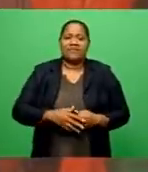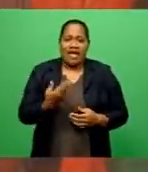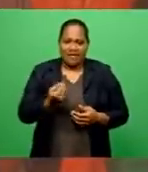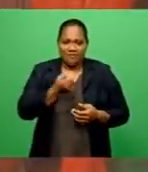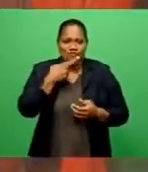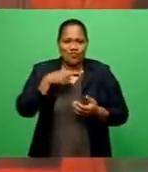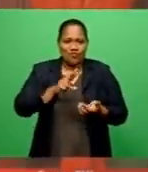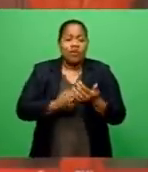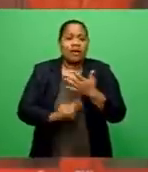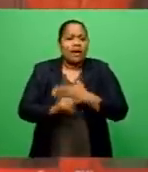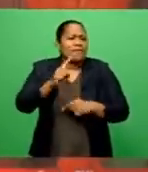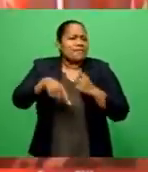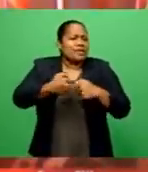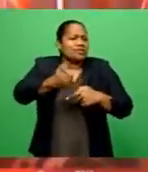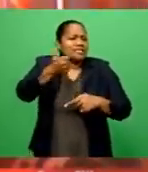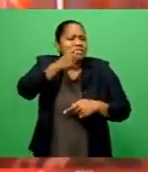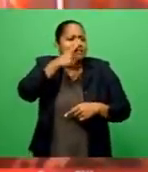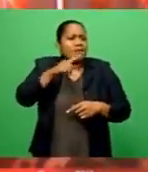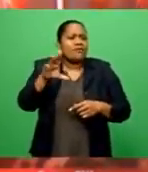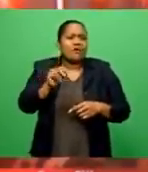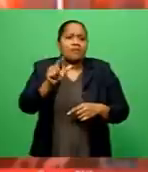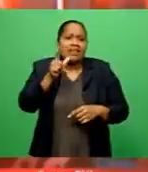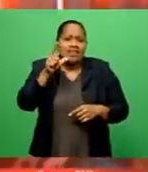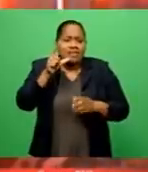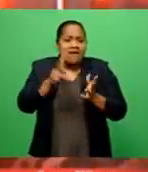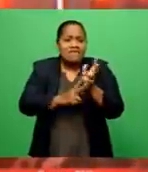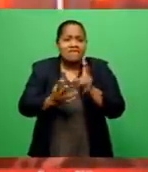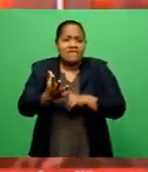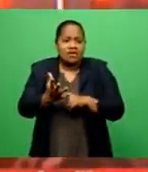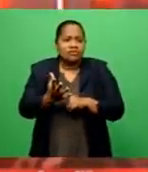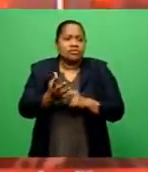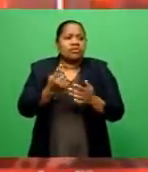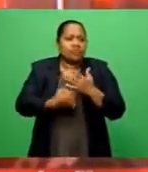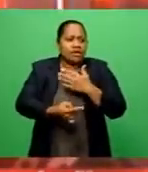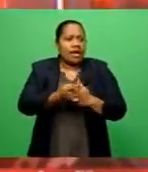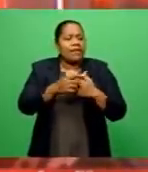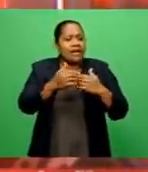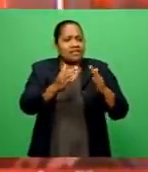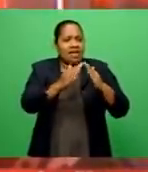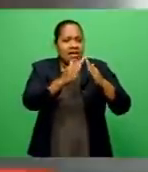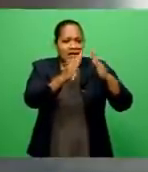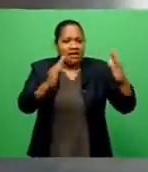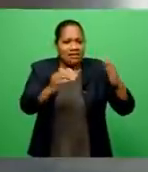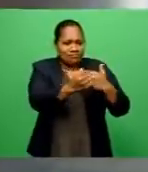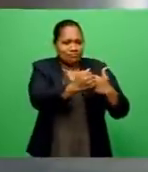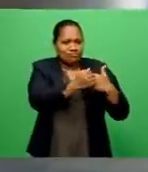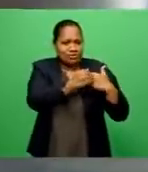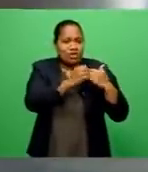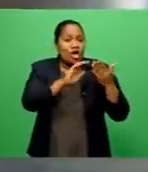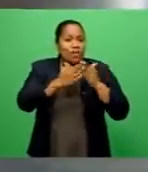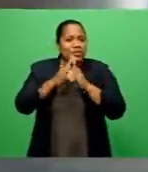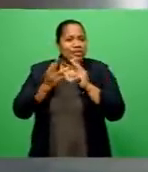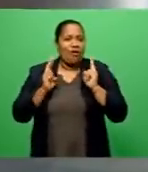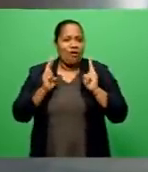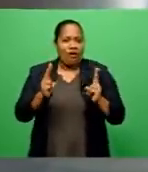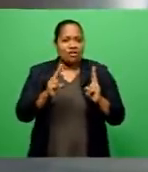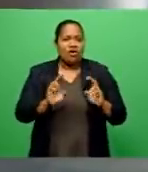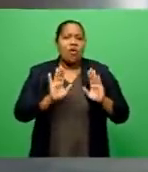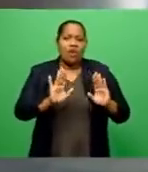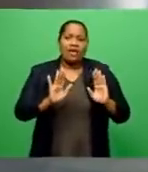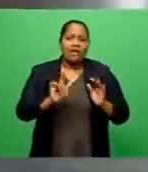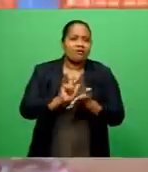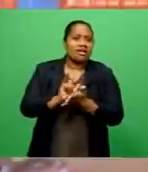About 60 people from Lami village are taking refuge at their community hall, awaiting clearance from authorities to return